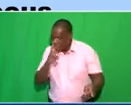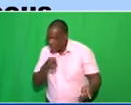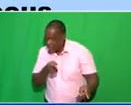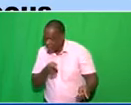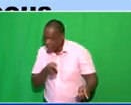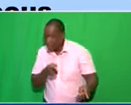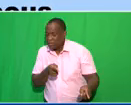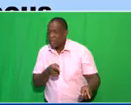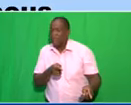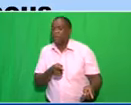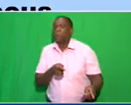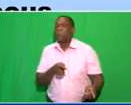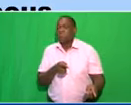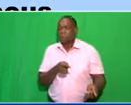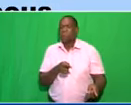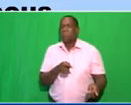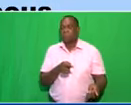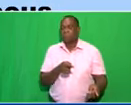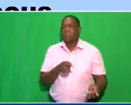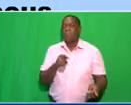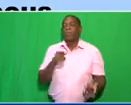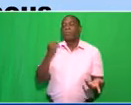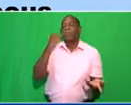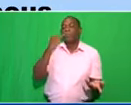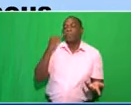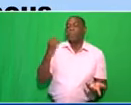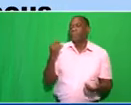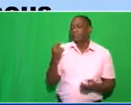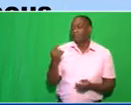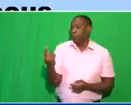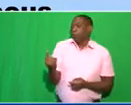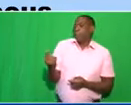together. Because if you have someone who is